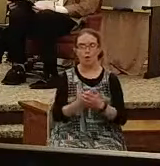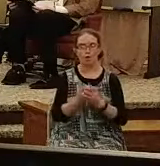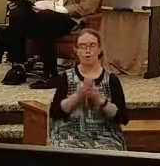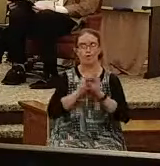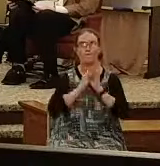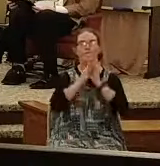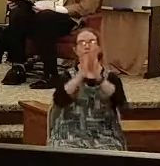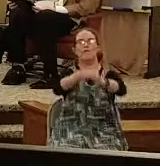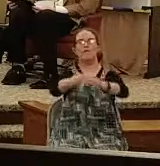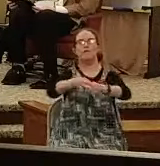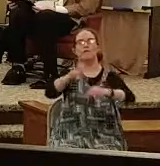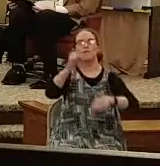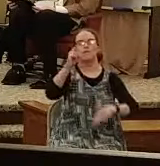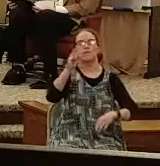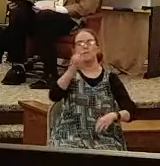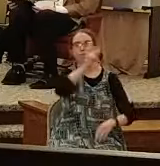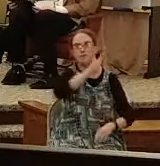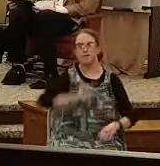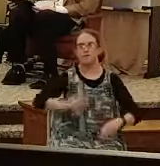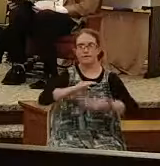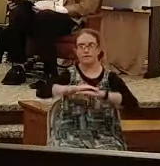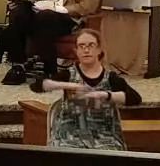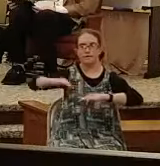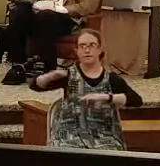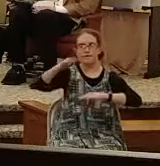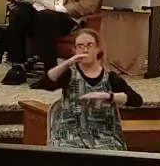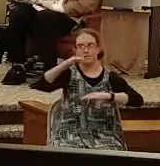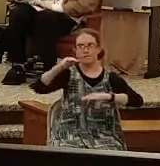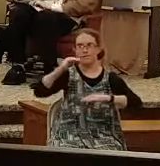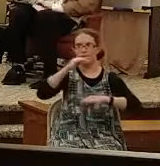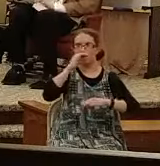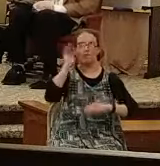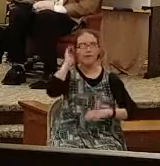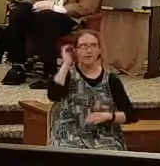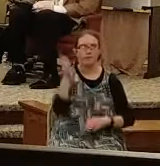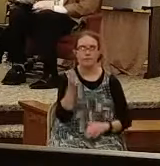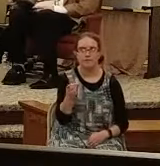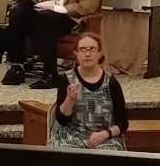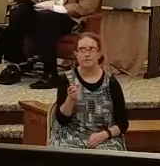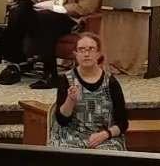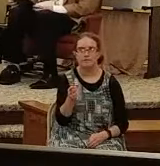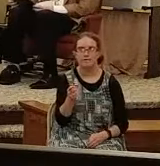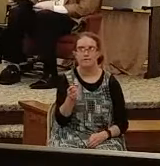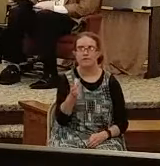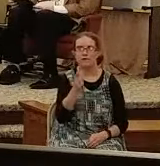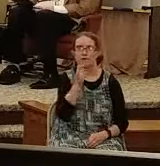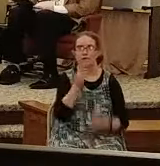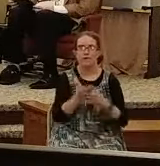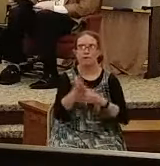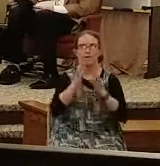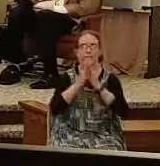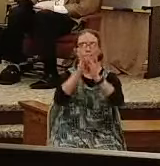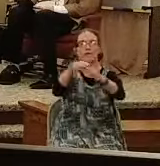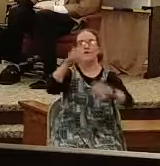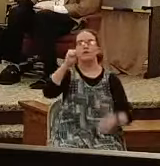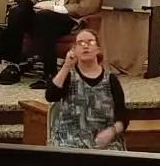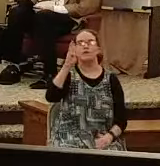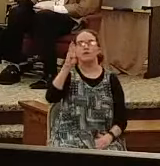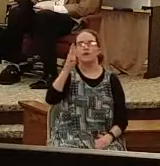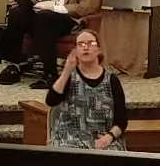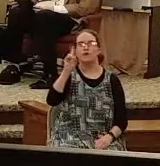faith subdued kingdoms. You hear that? Who through faith